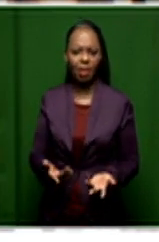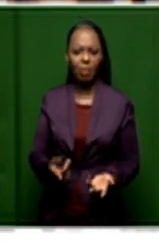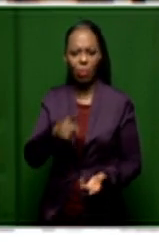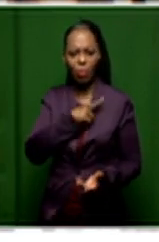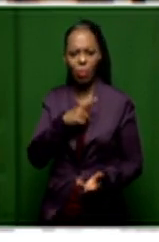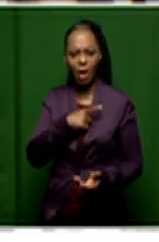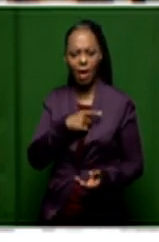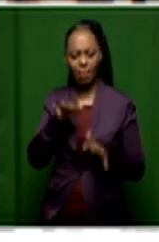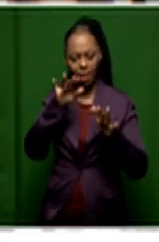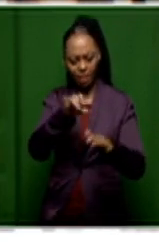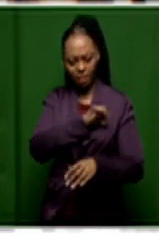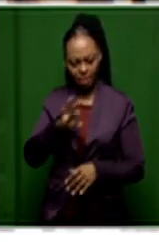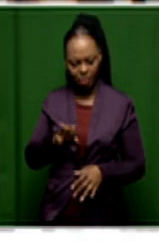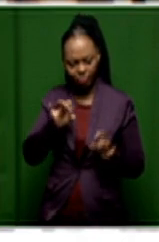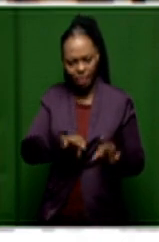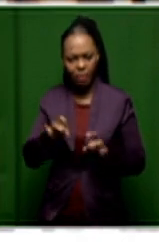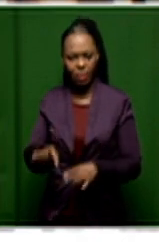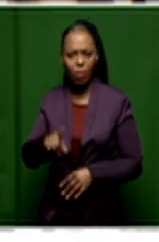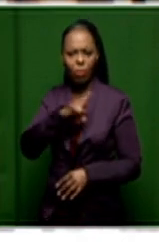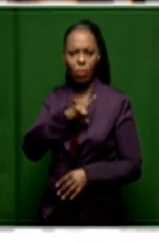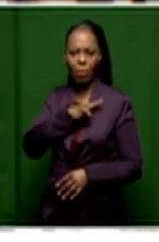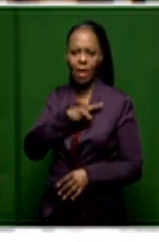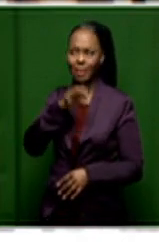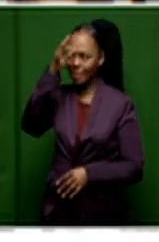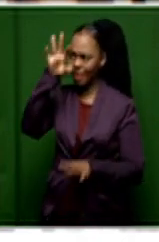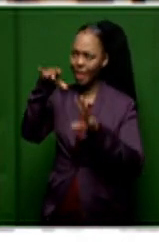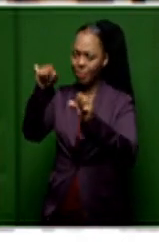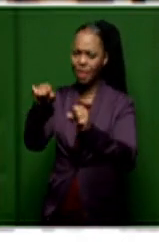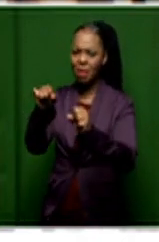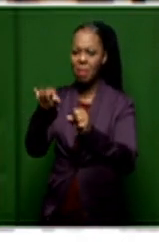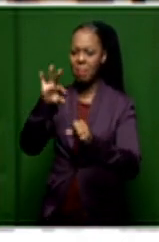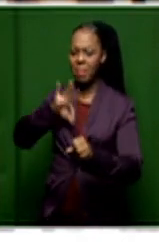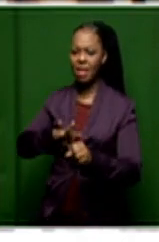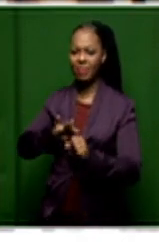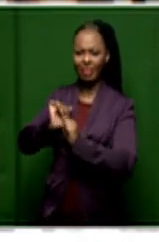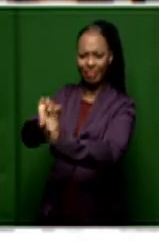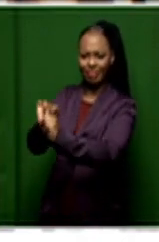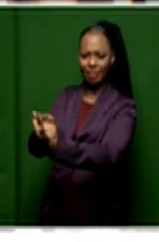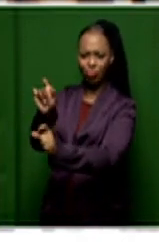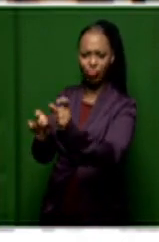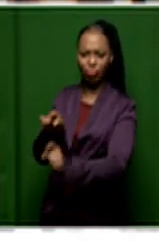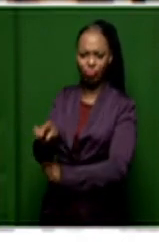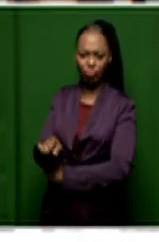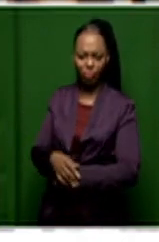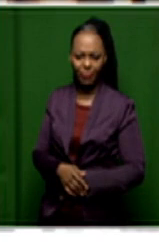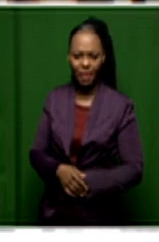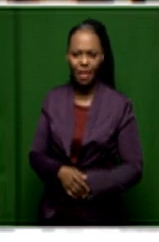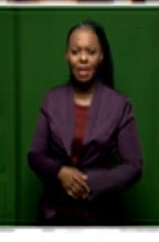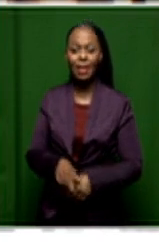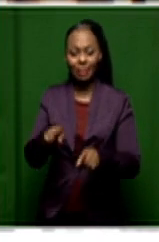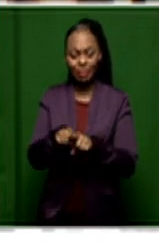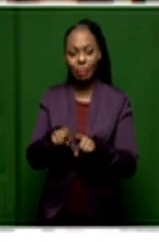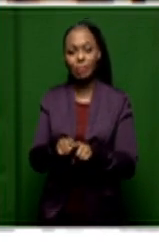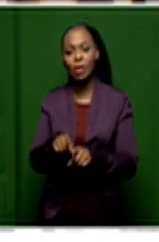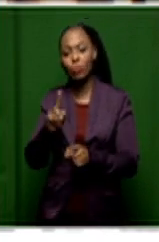in state capture that has benefited just a handful of people is really at fault? And it's trying to sort out